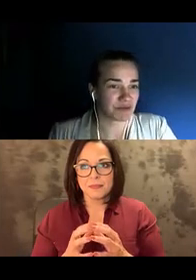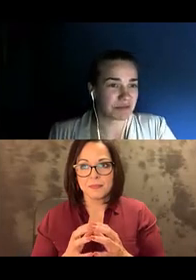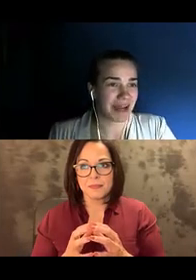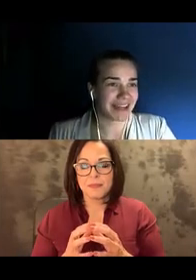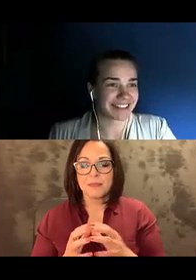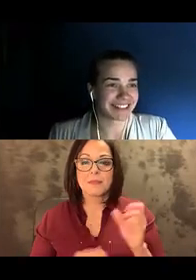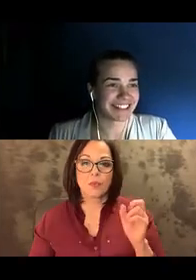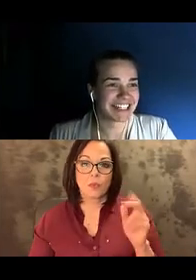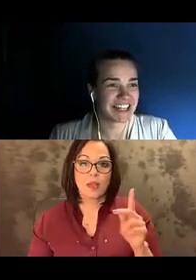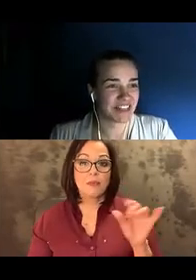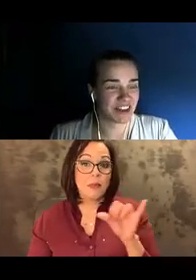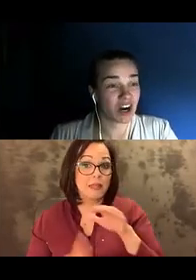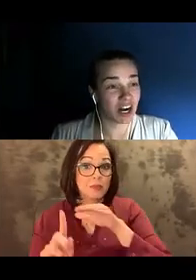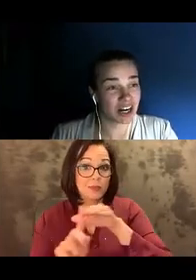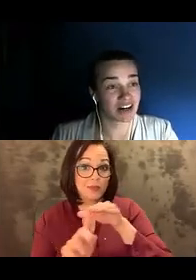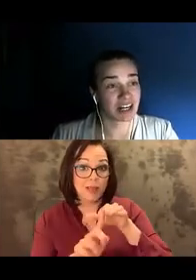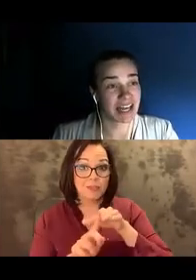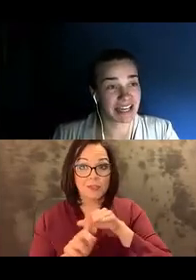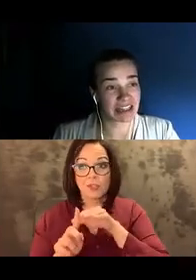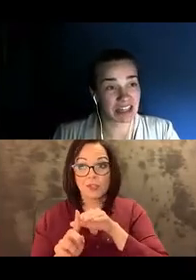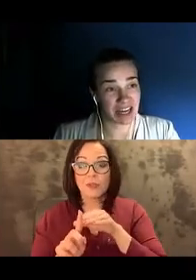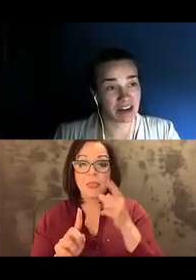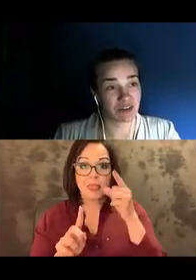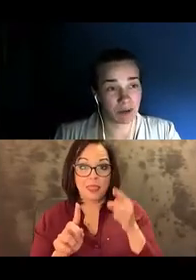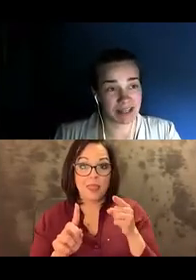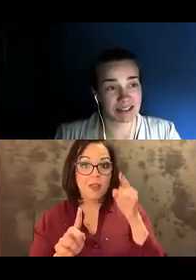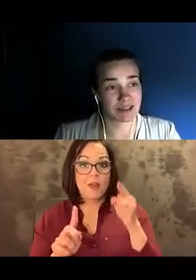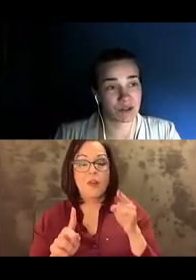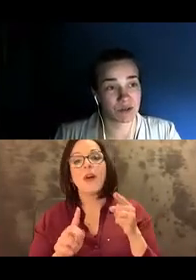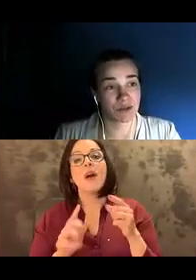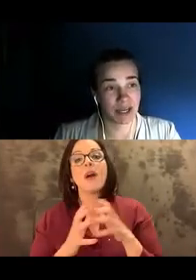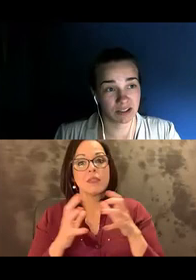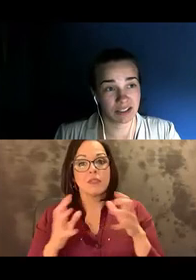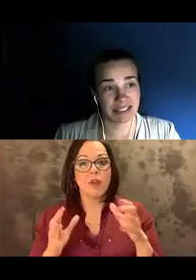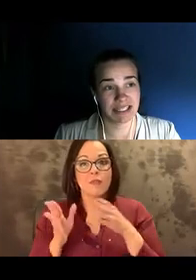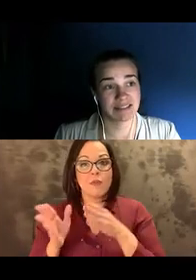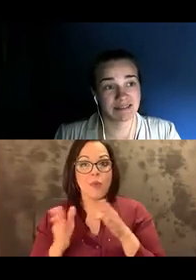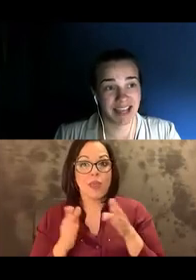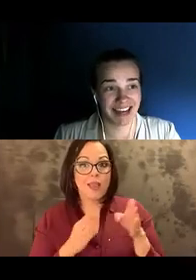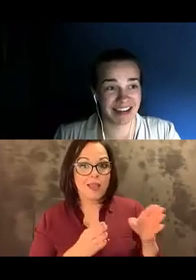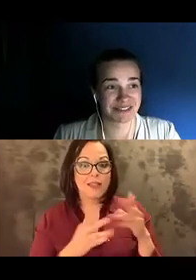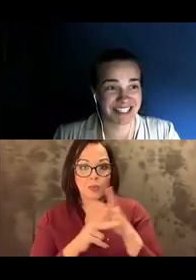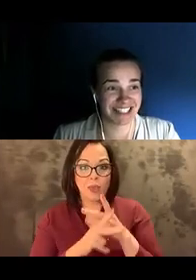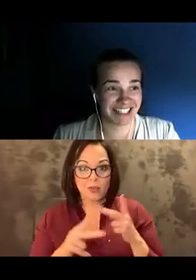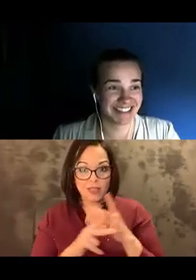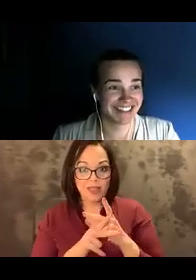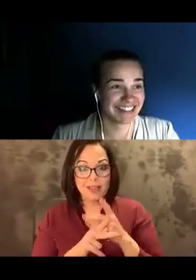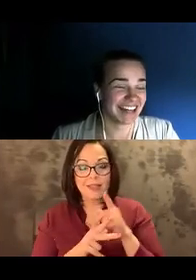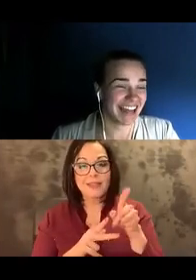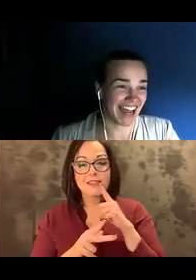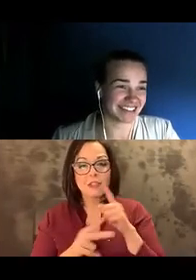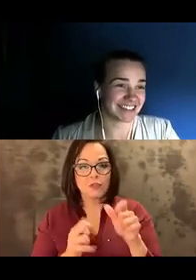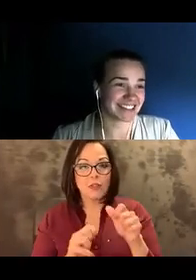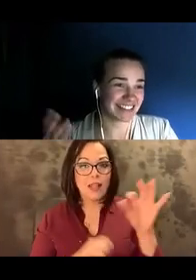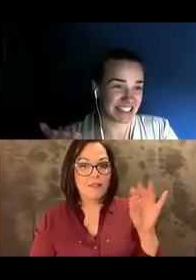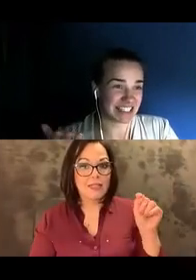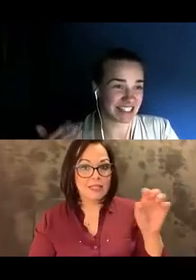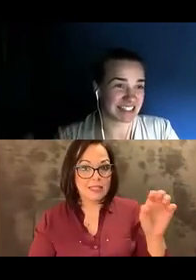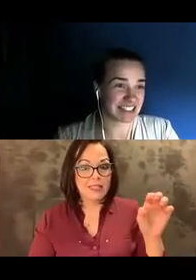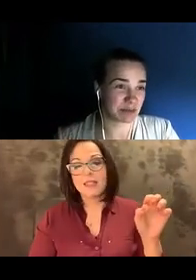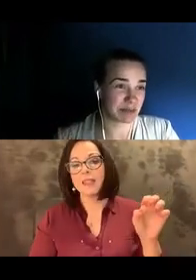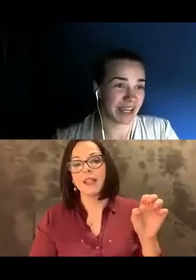As a reminder, there are a lot of ways to calculate an FTE.